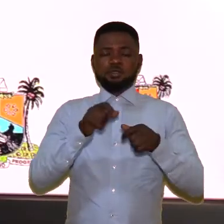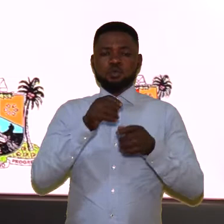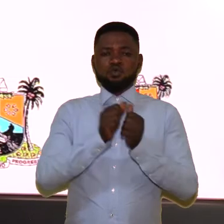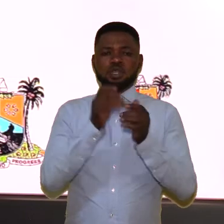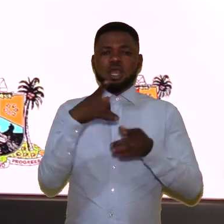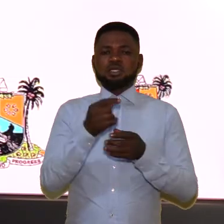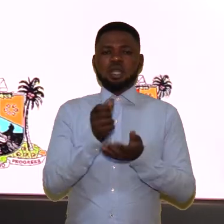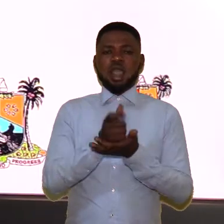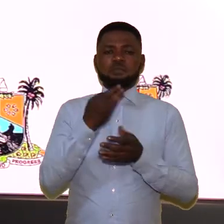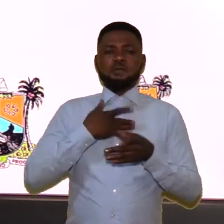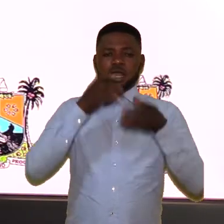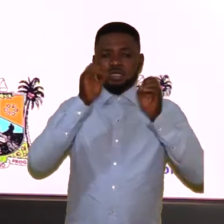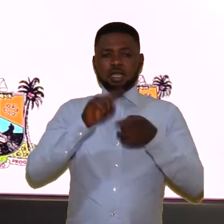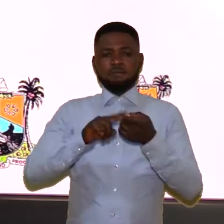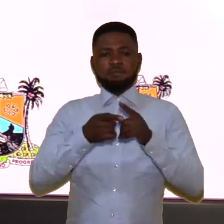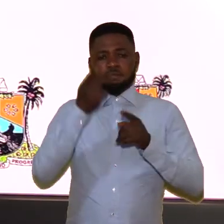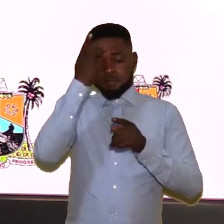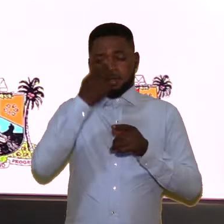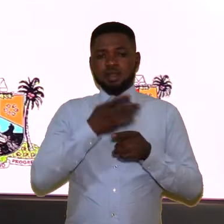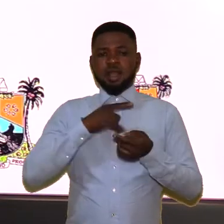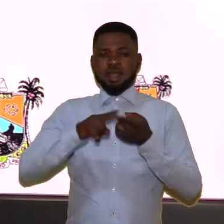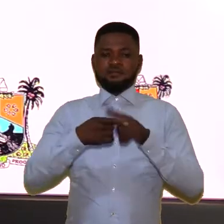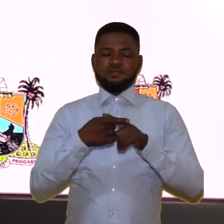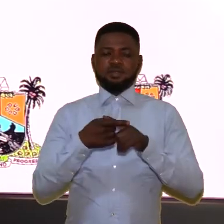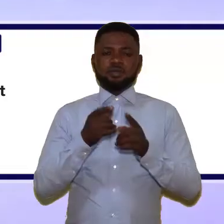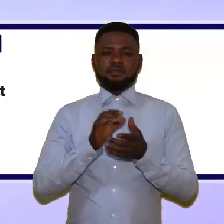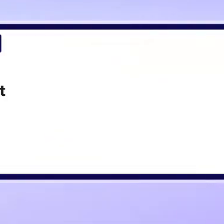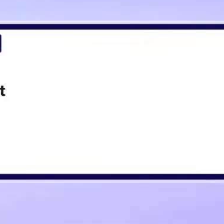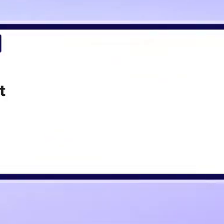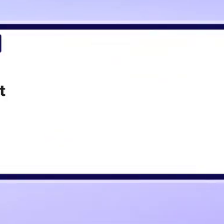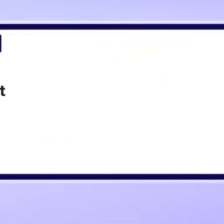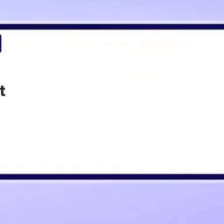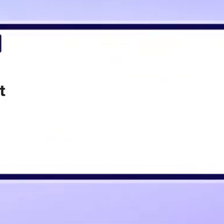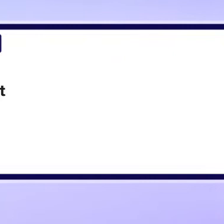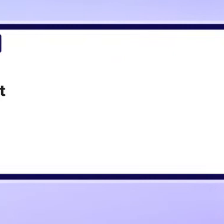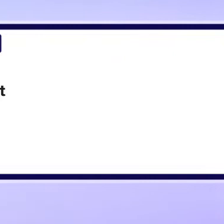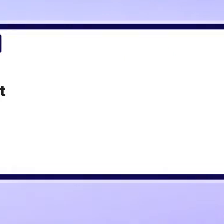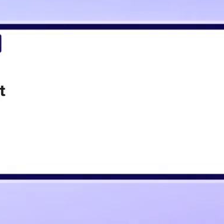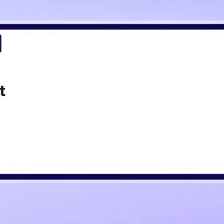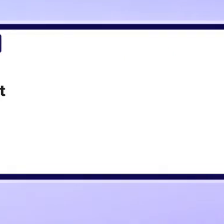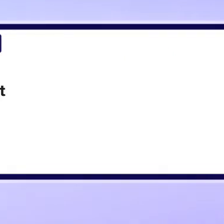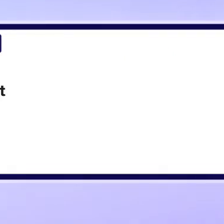my teachers, my parents, and my other fellow students.